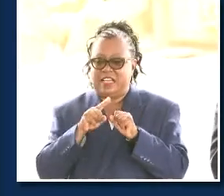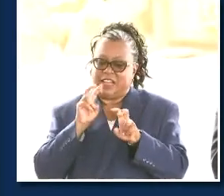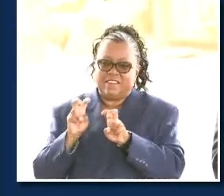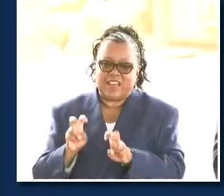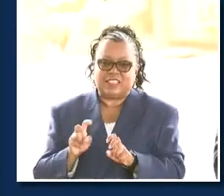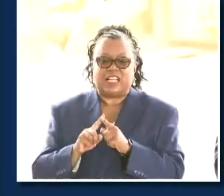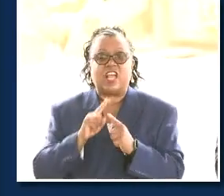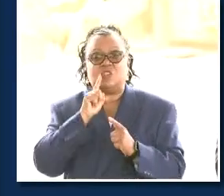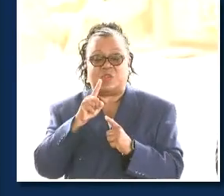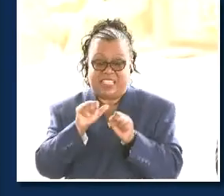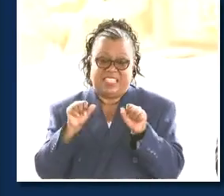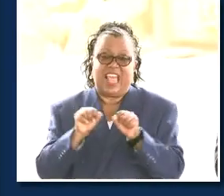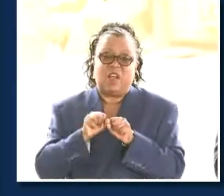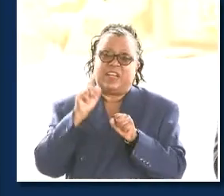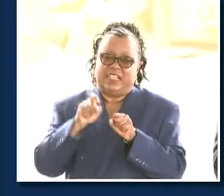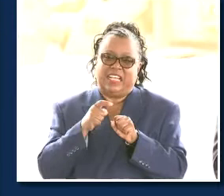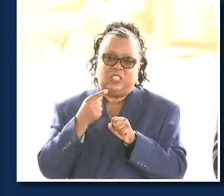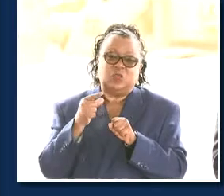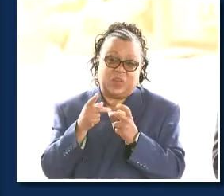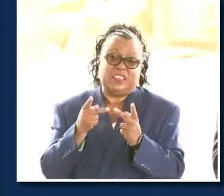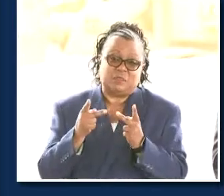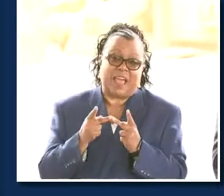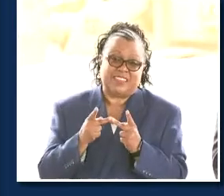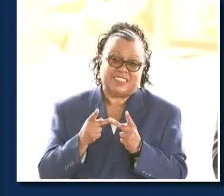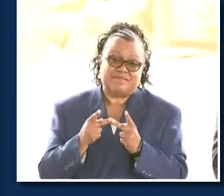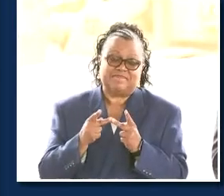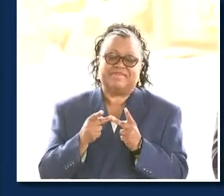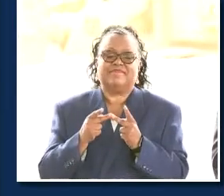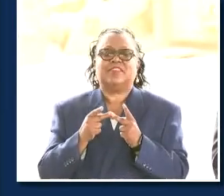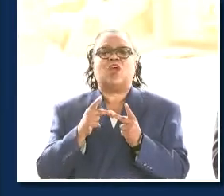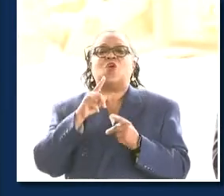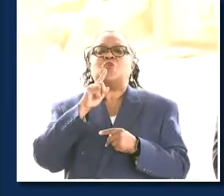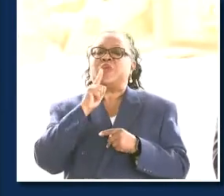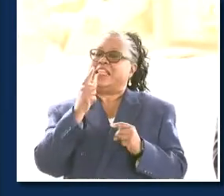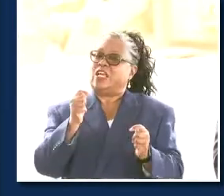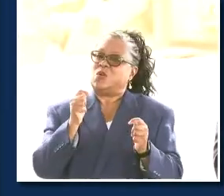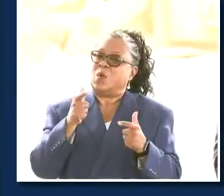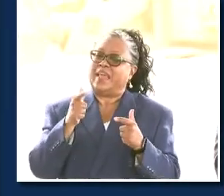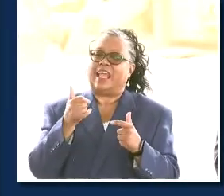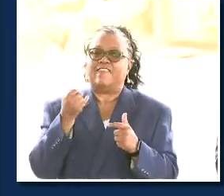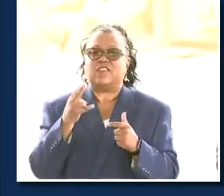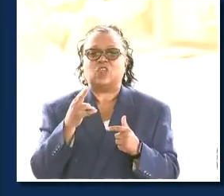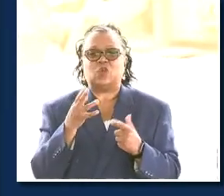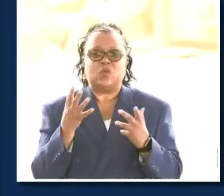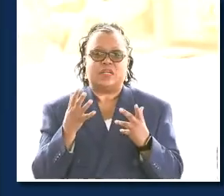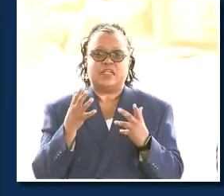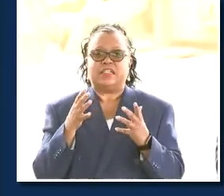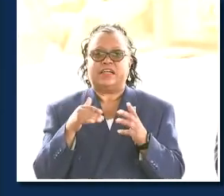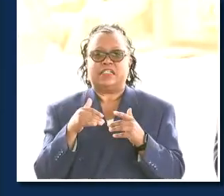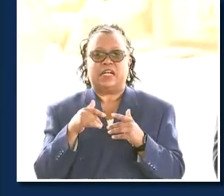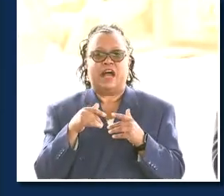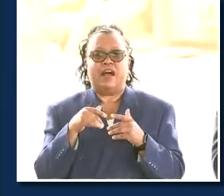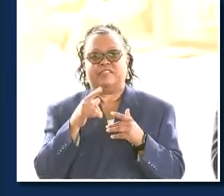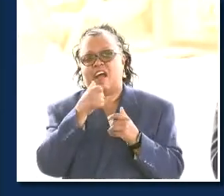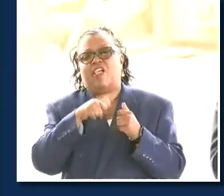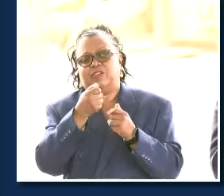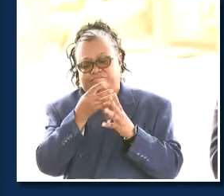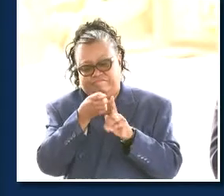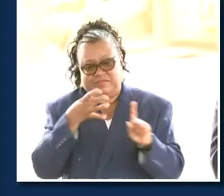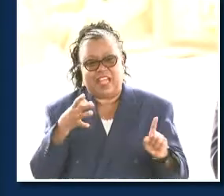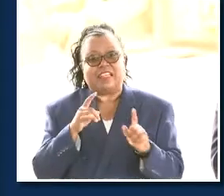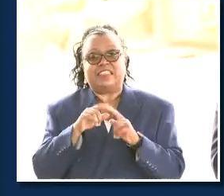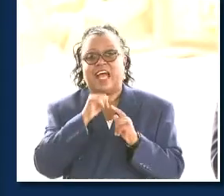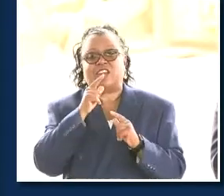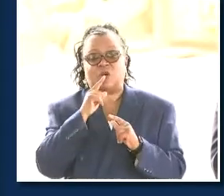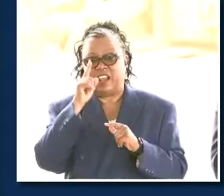investment. It's certainly an area that needs green space. Really quick, couple other features. Not only with